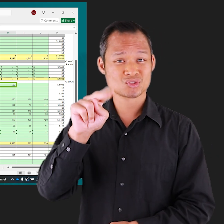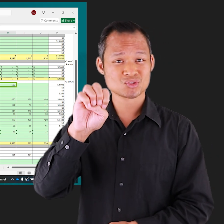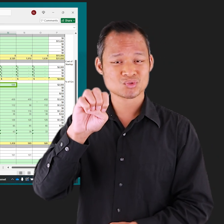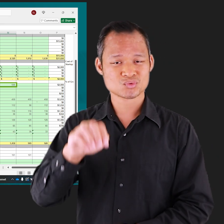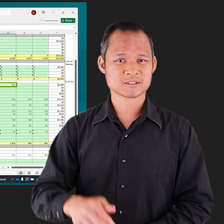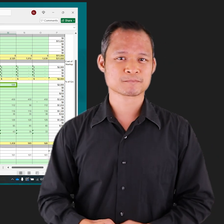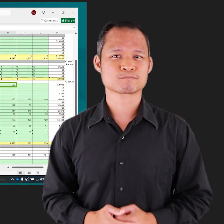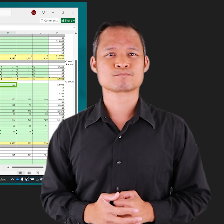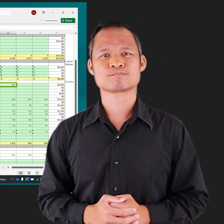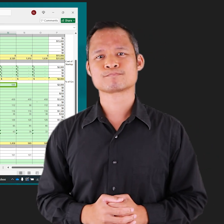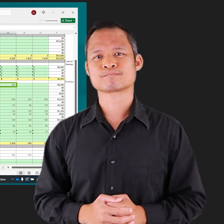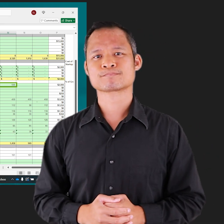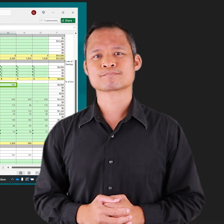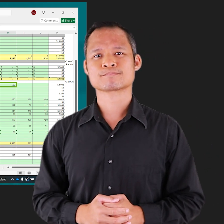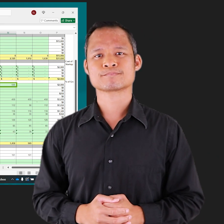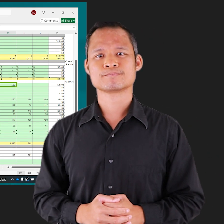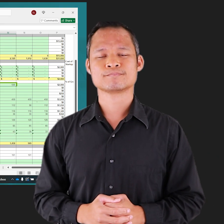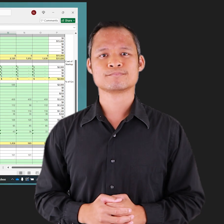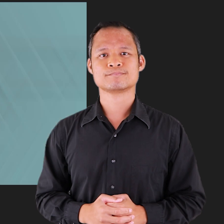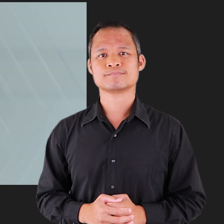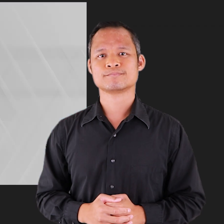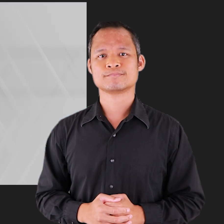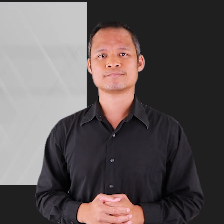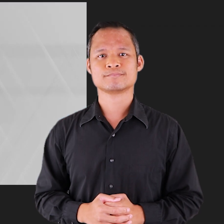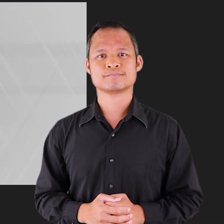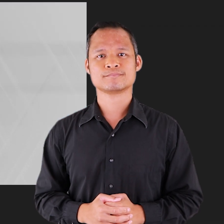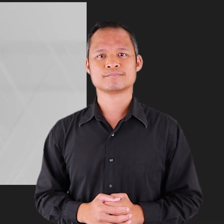in owner's draw in March to June.